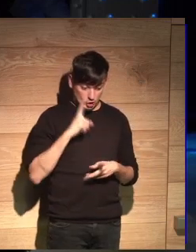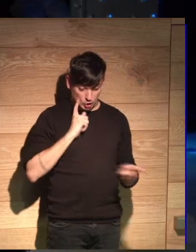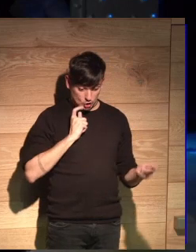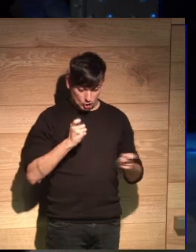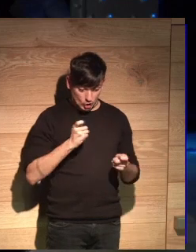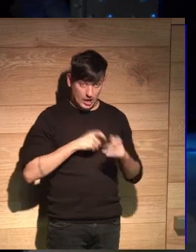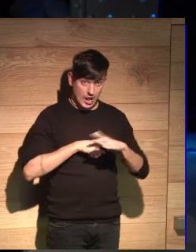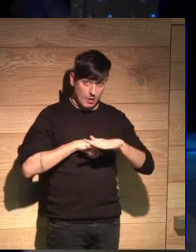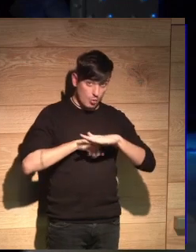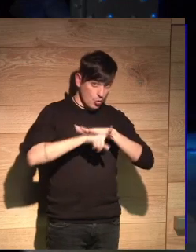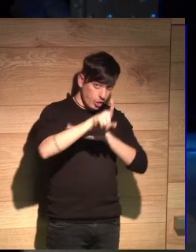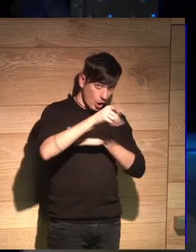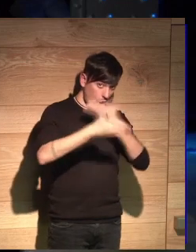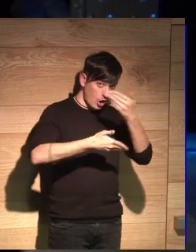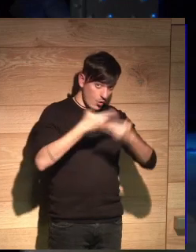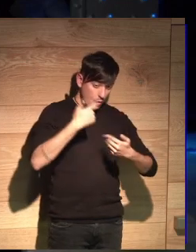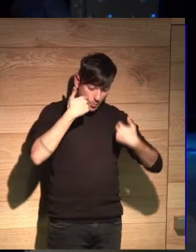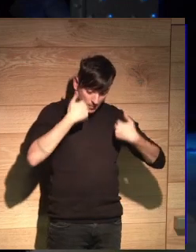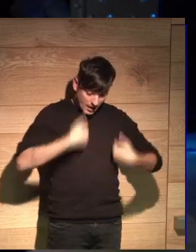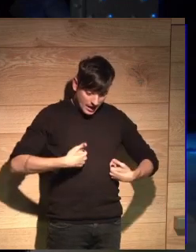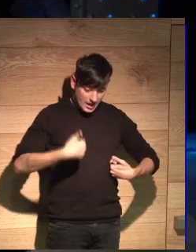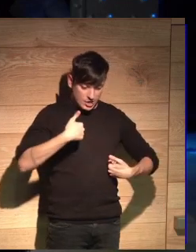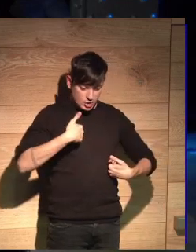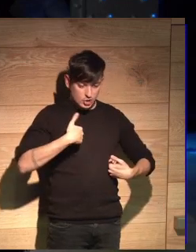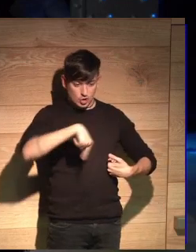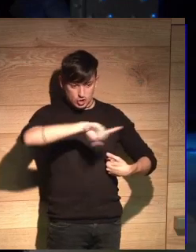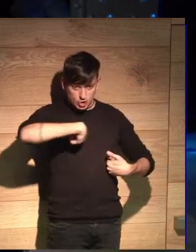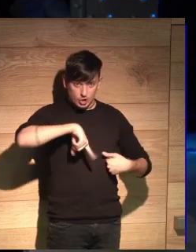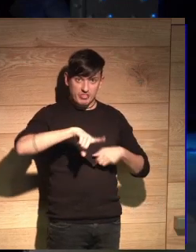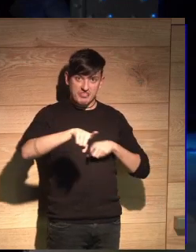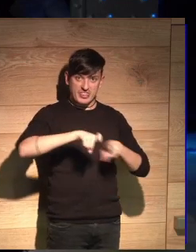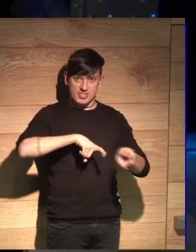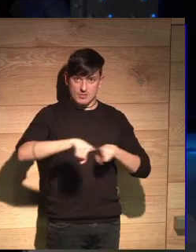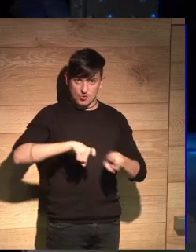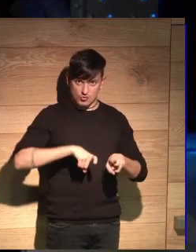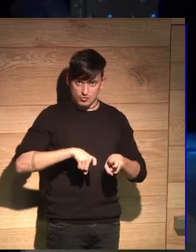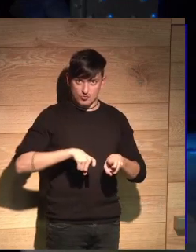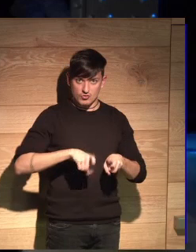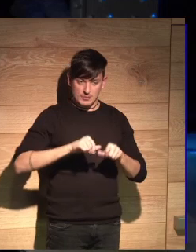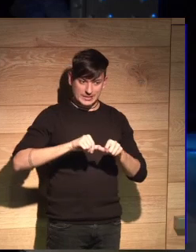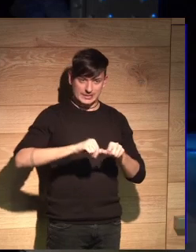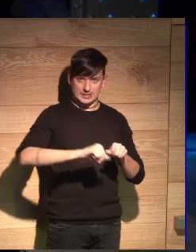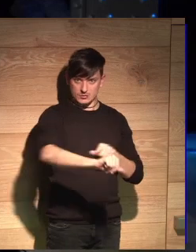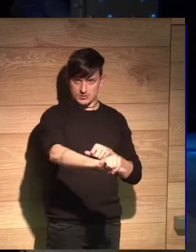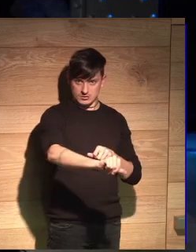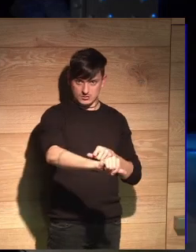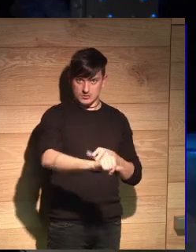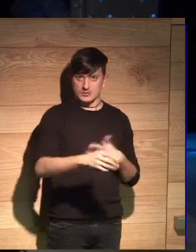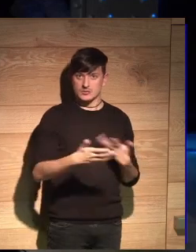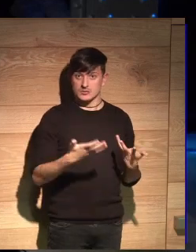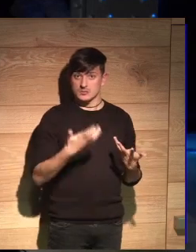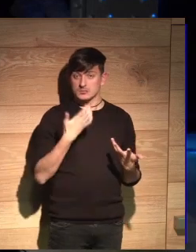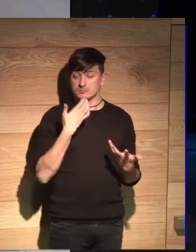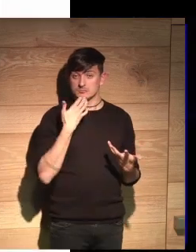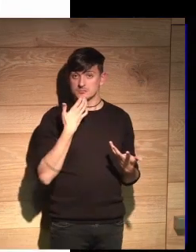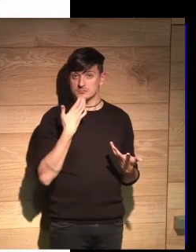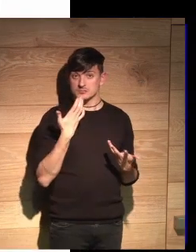let's take control of human evolution. From now on, we are going to say how human evolution is going to be.